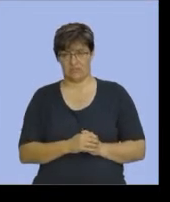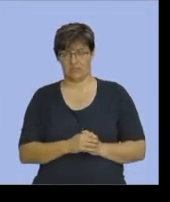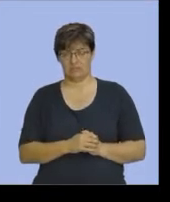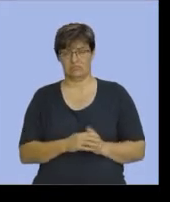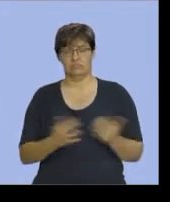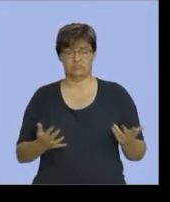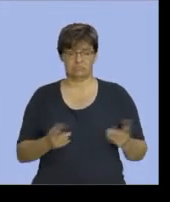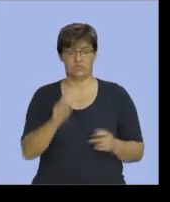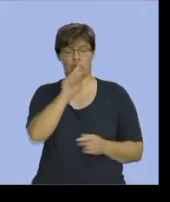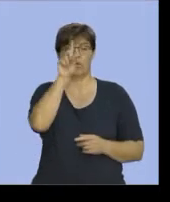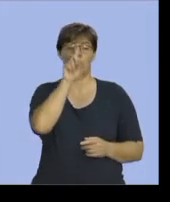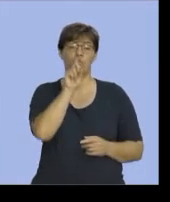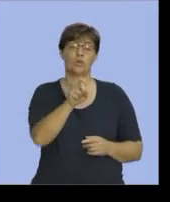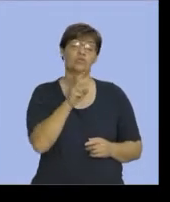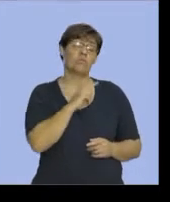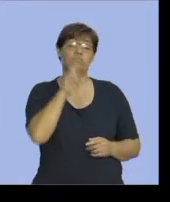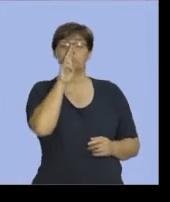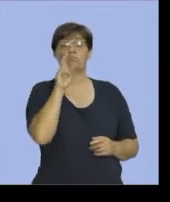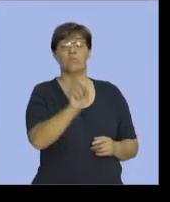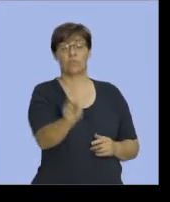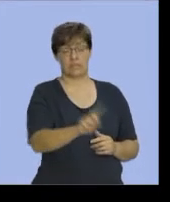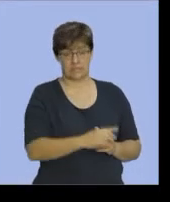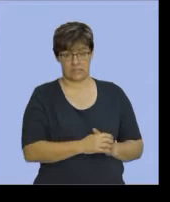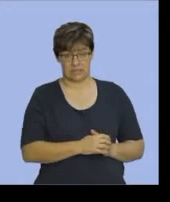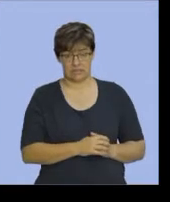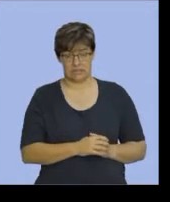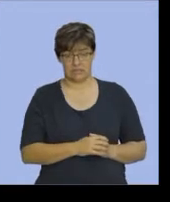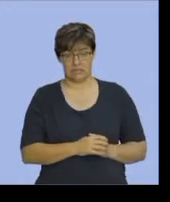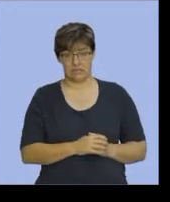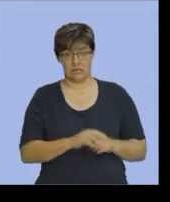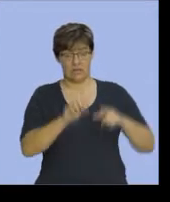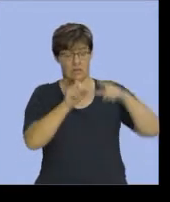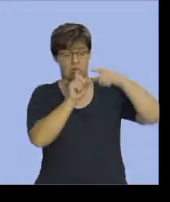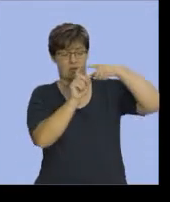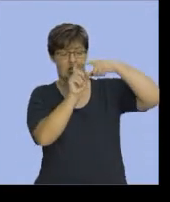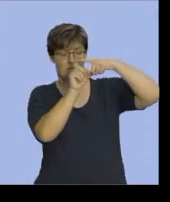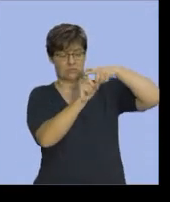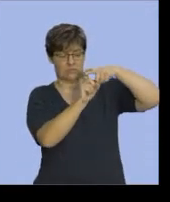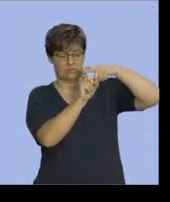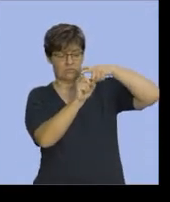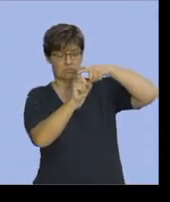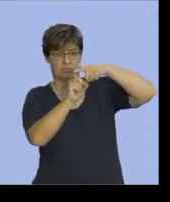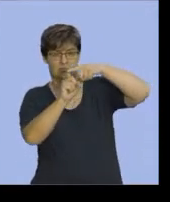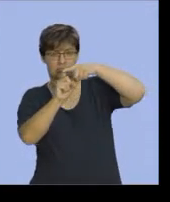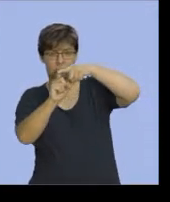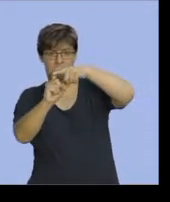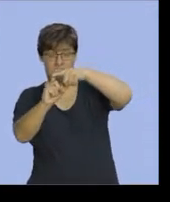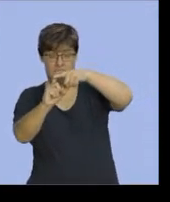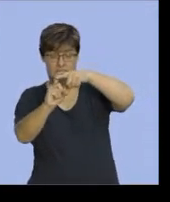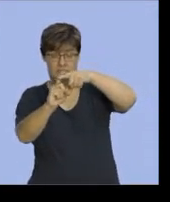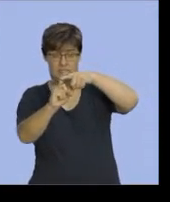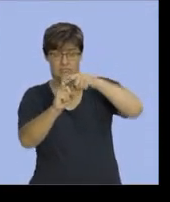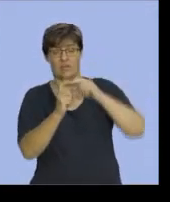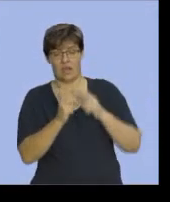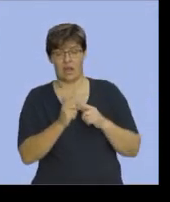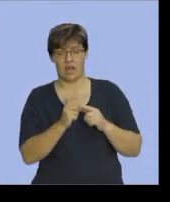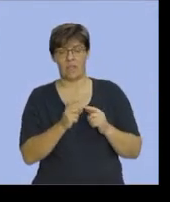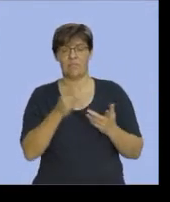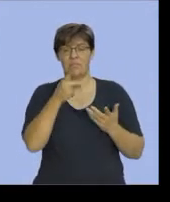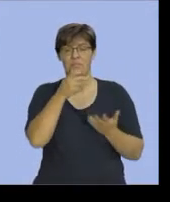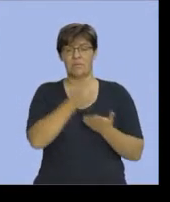28 degrees. So the question that we need to look at here is the Cape Town